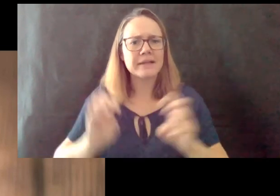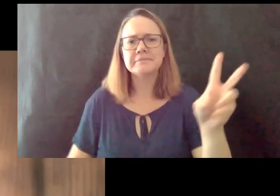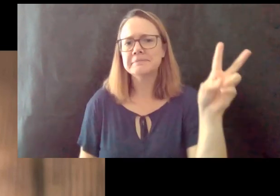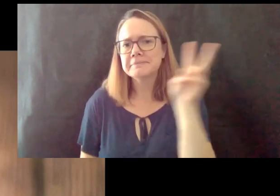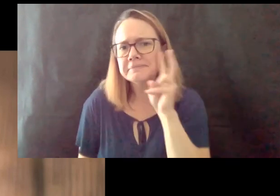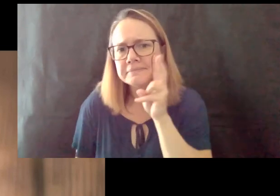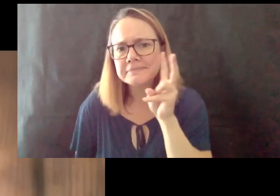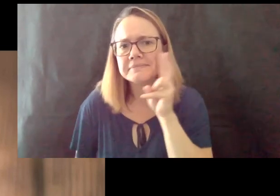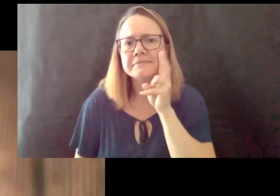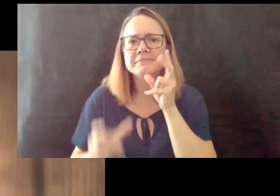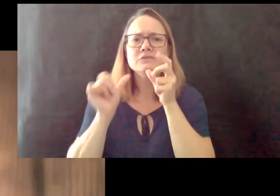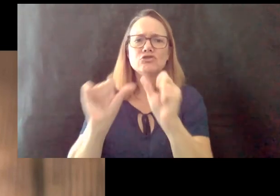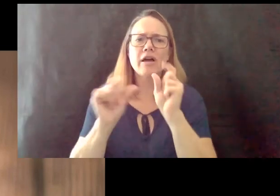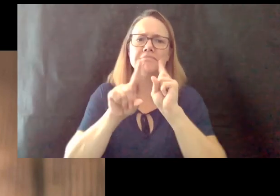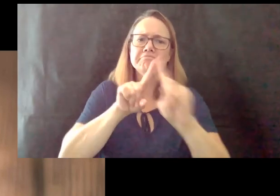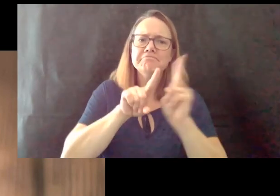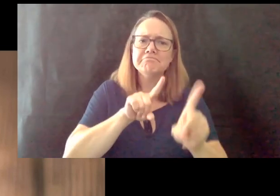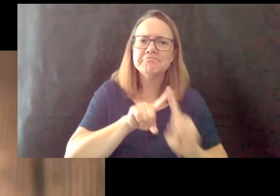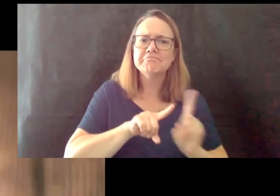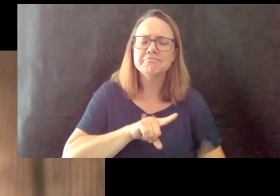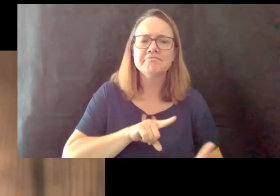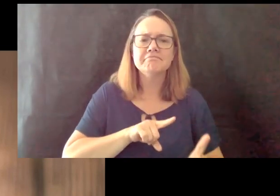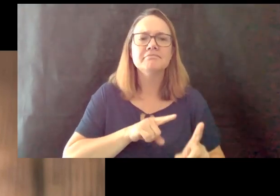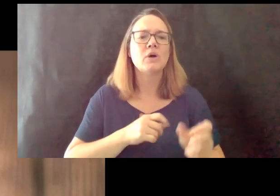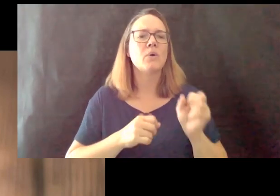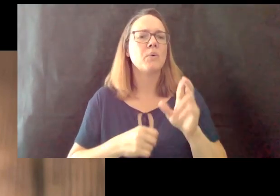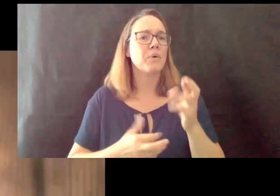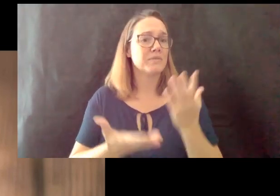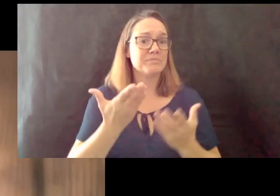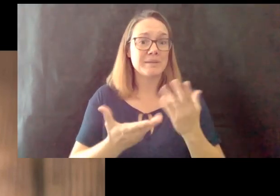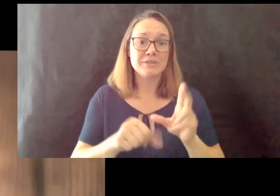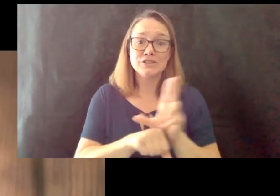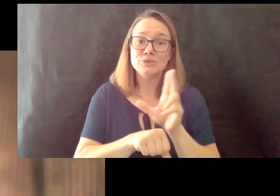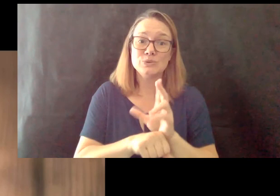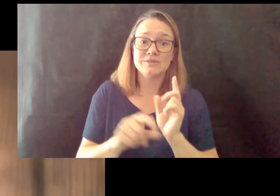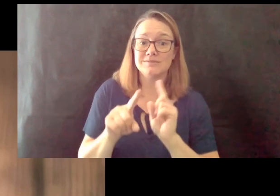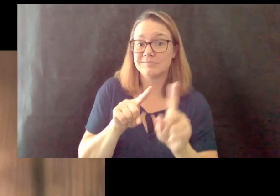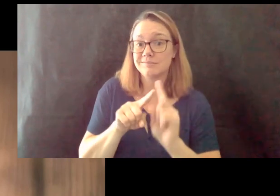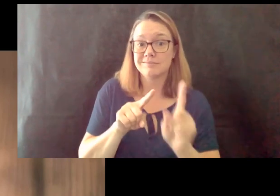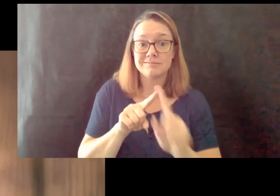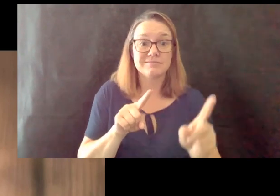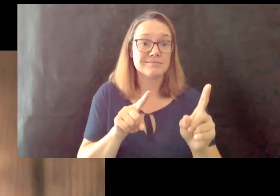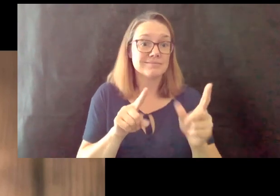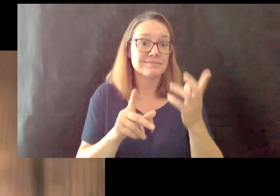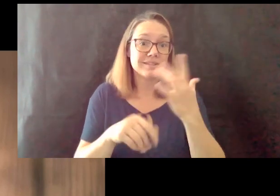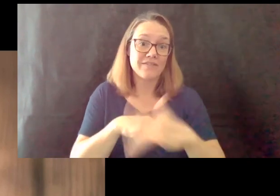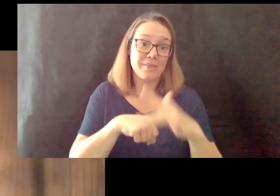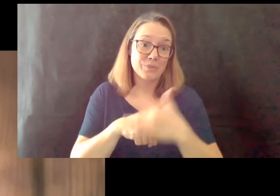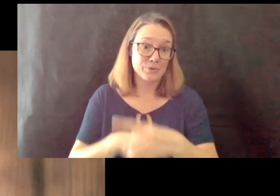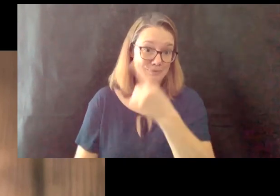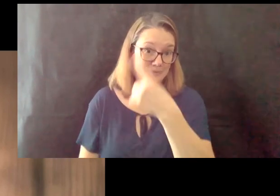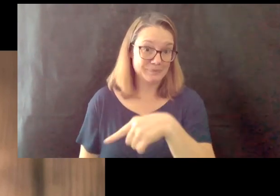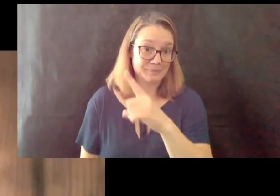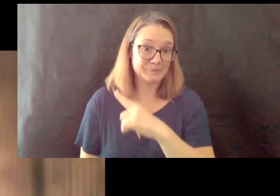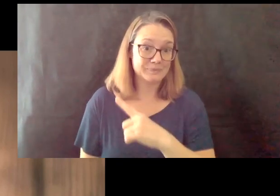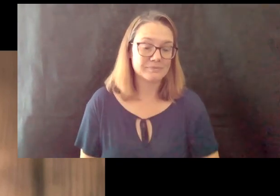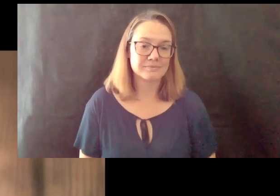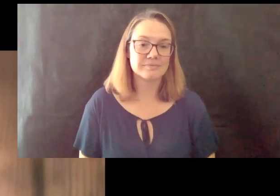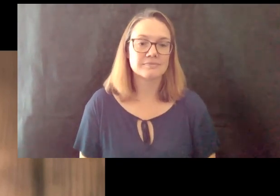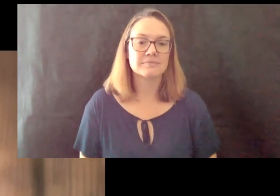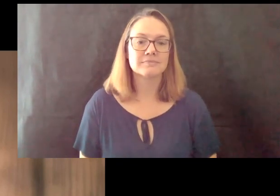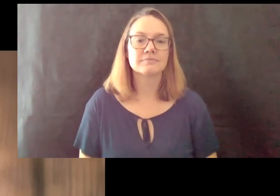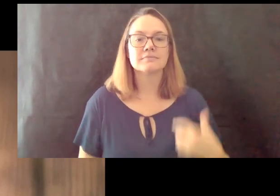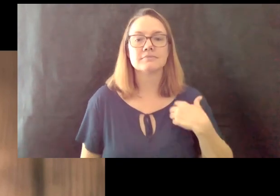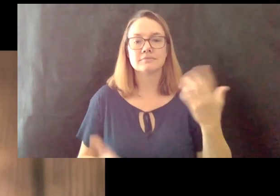familiar or experimenting, or are at least familiar with the advantages of using all the different spices that are available.